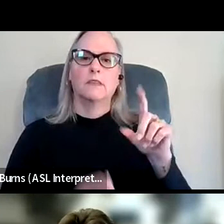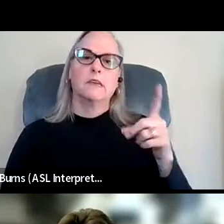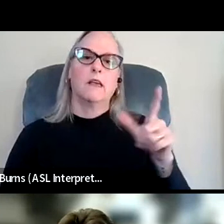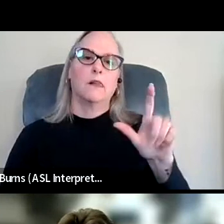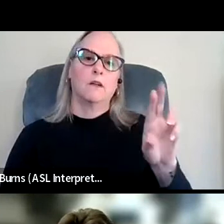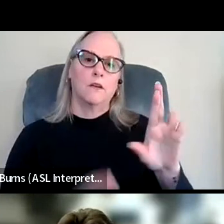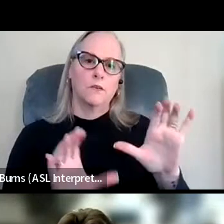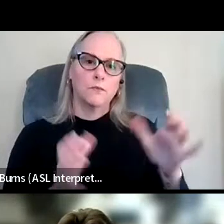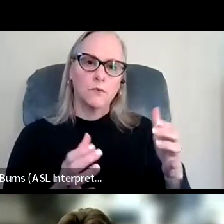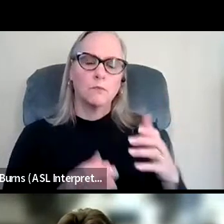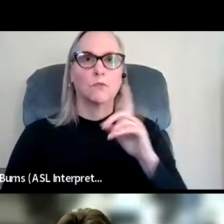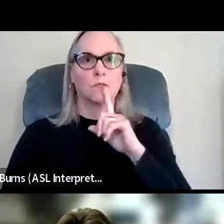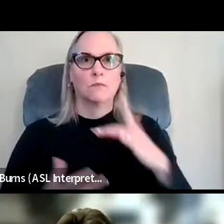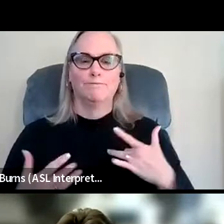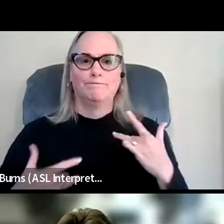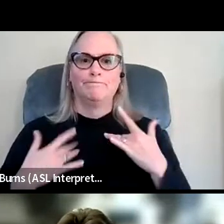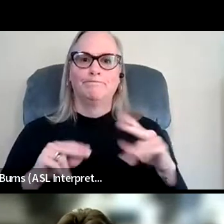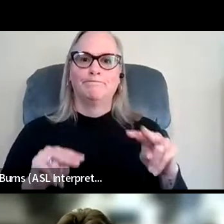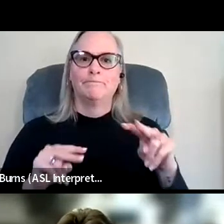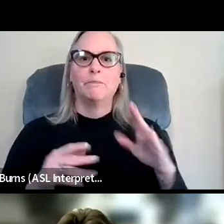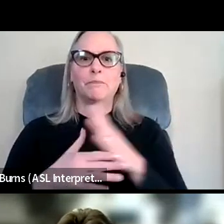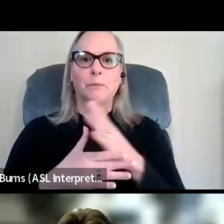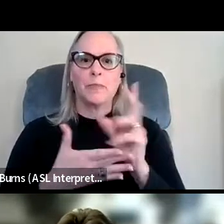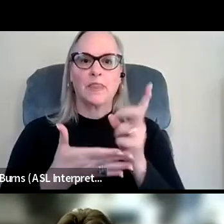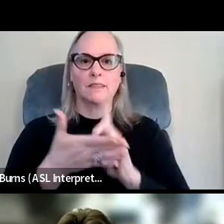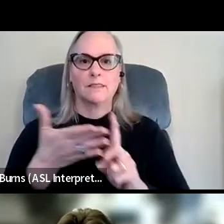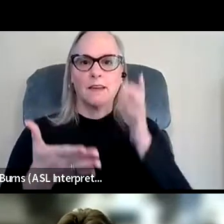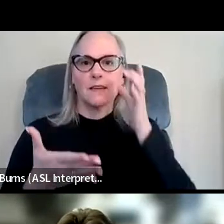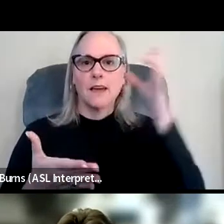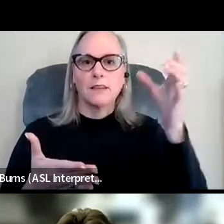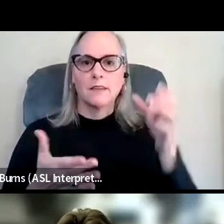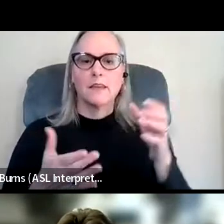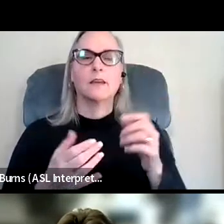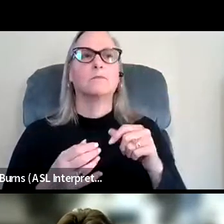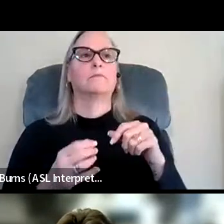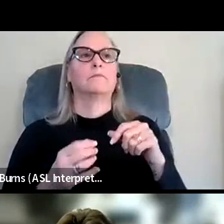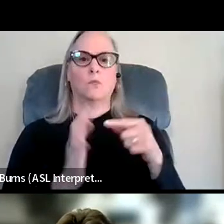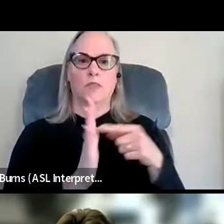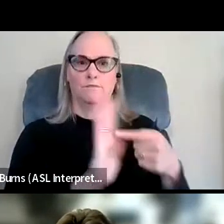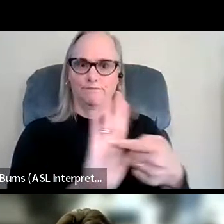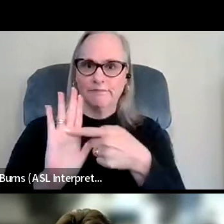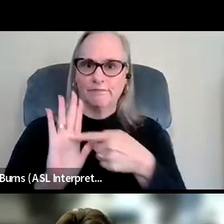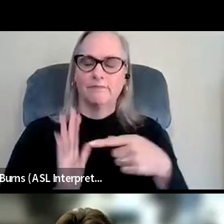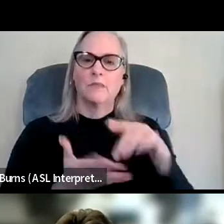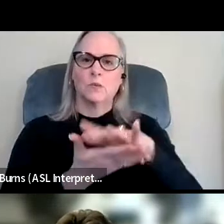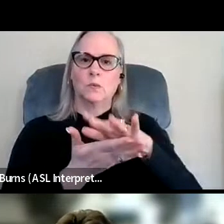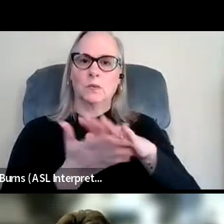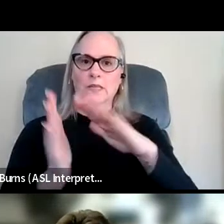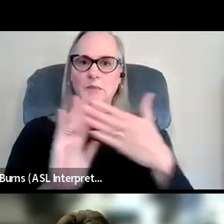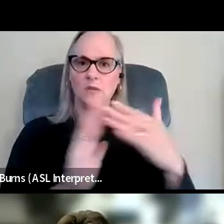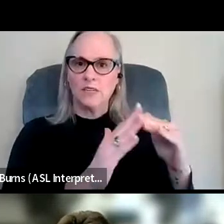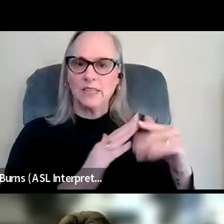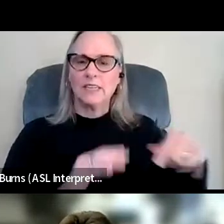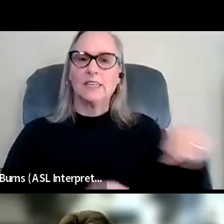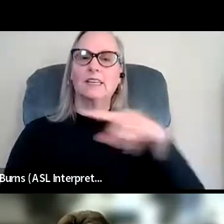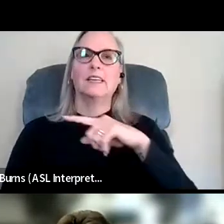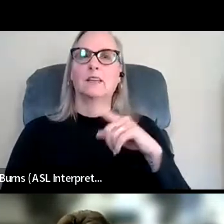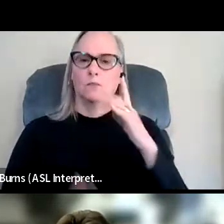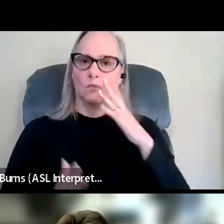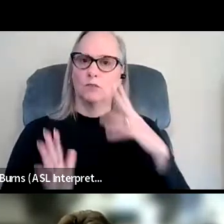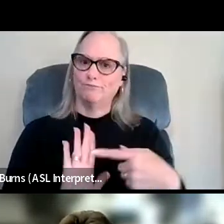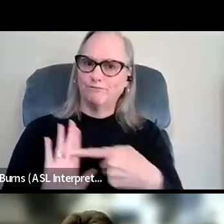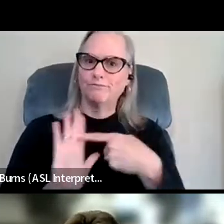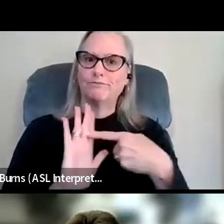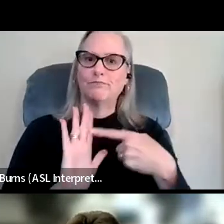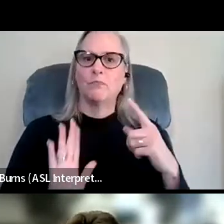design concept now with school community, and just just share where we're at